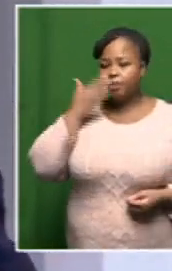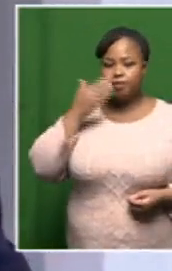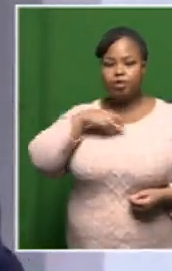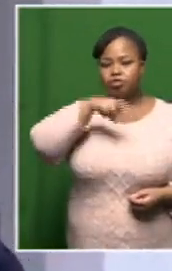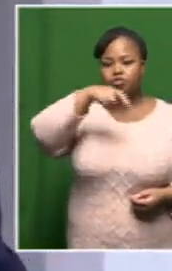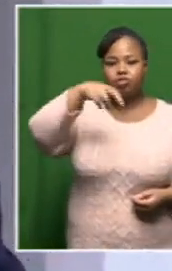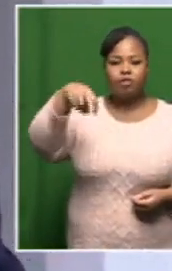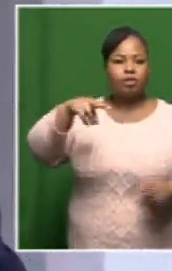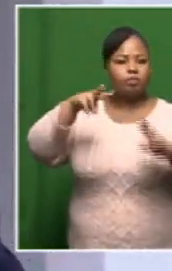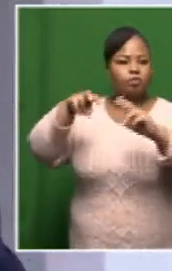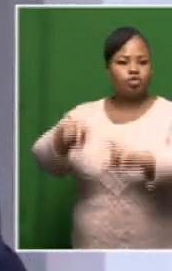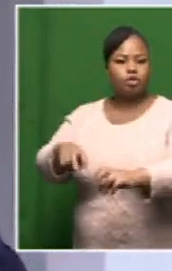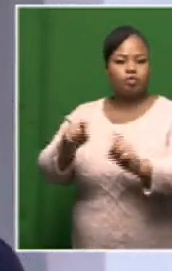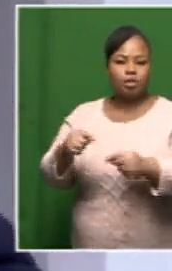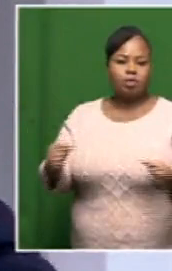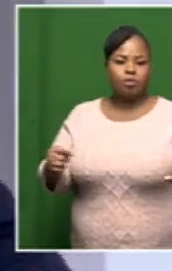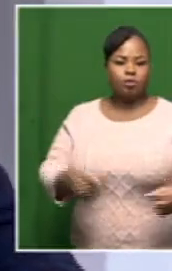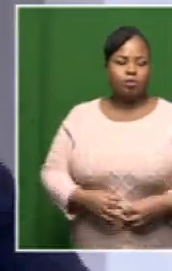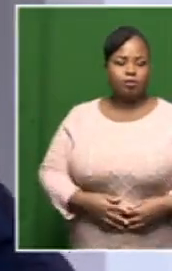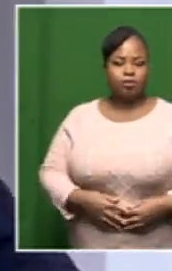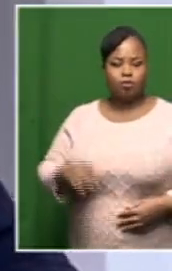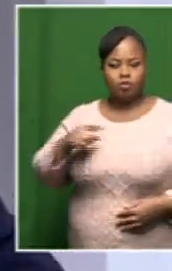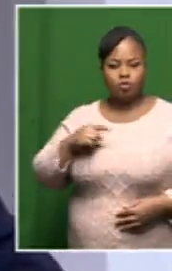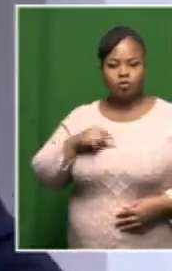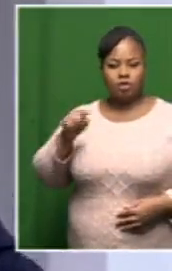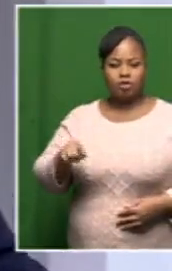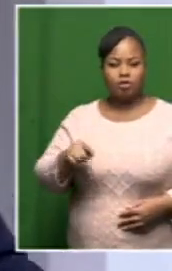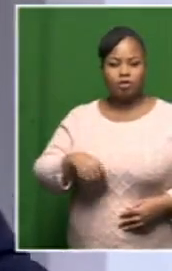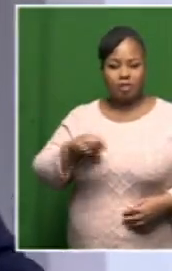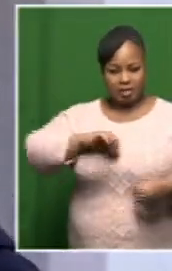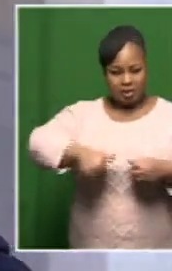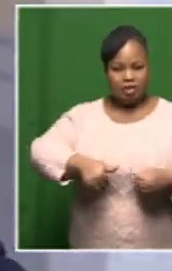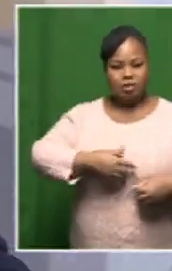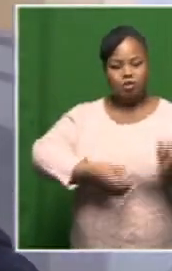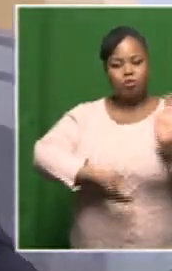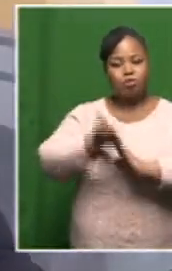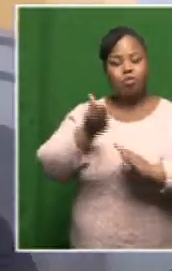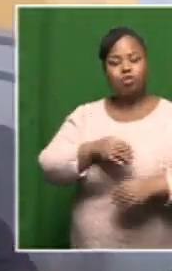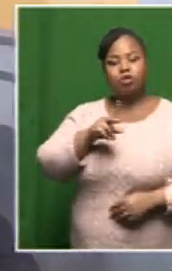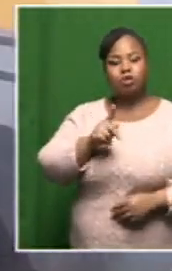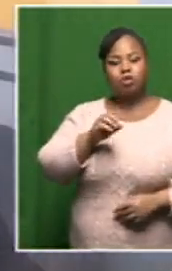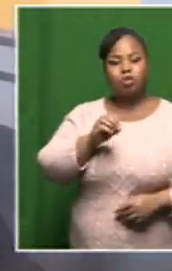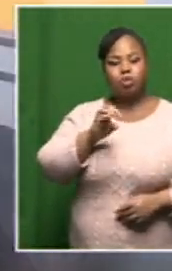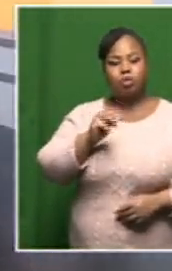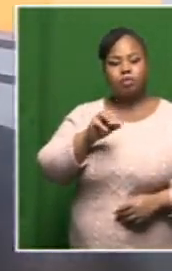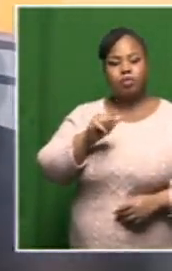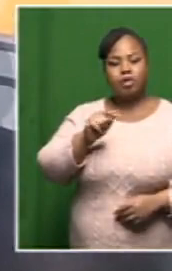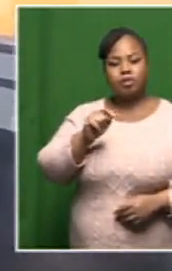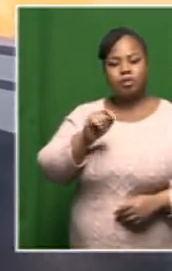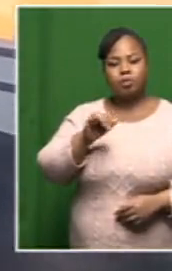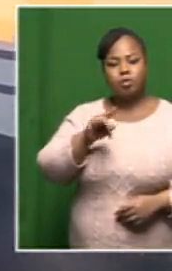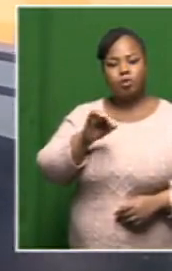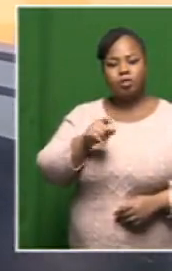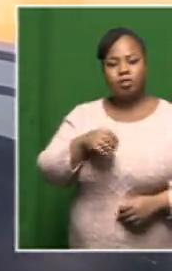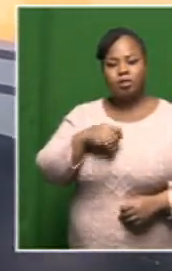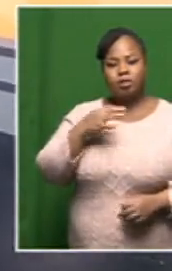travel to do a research in I mean, like, on the next volume, I want to go to Komate Port. Yes. There are guys there in Nyaza, they play